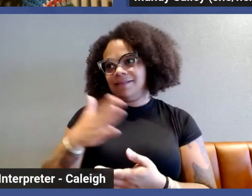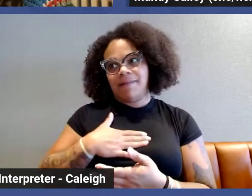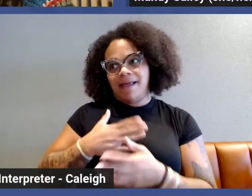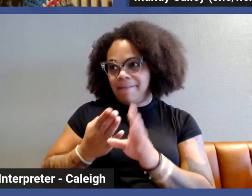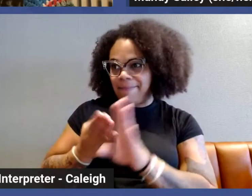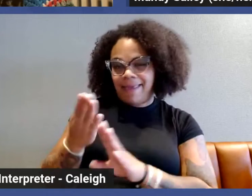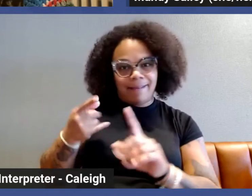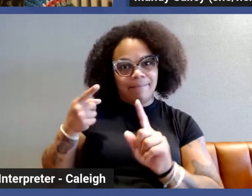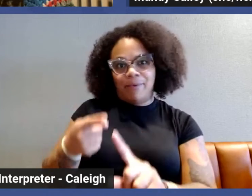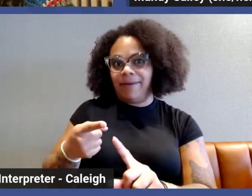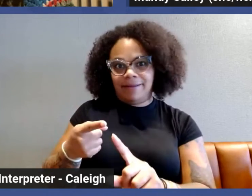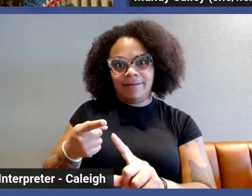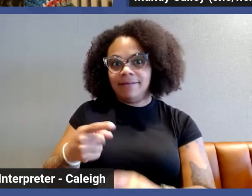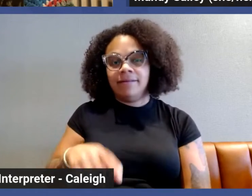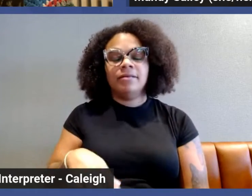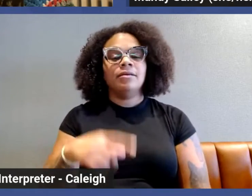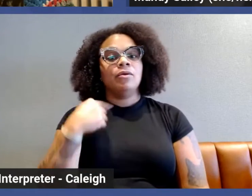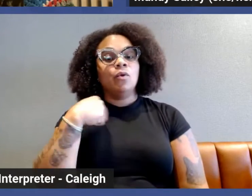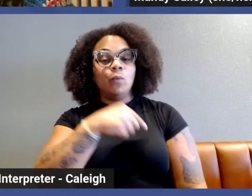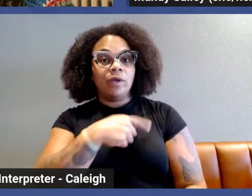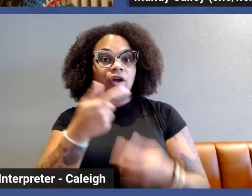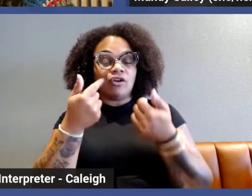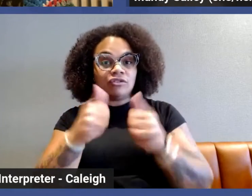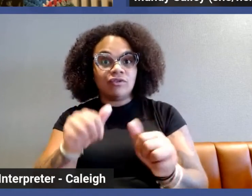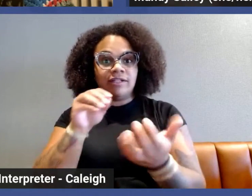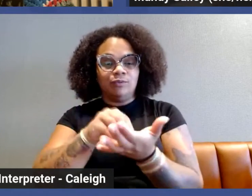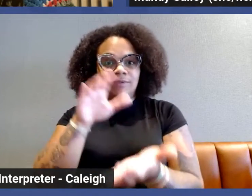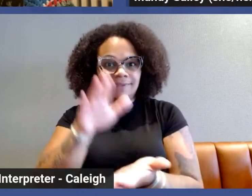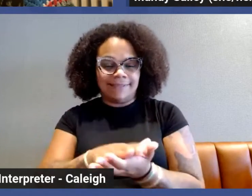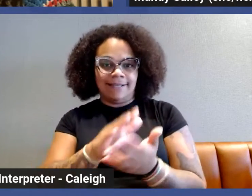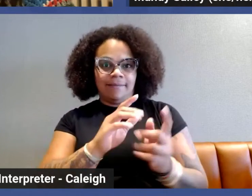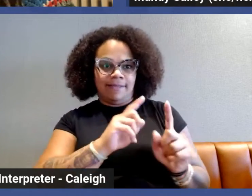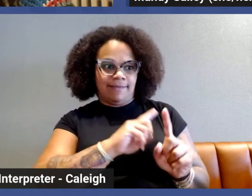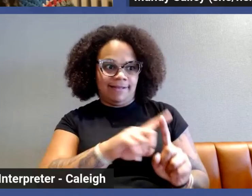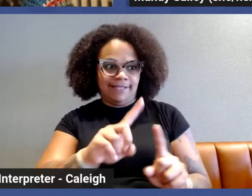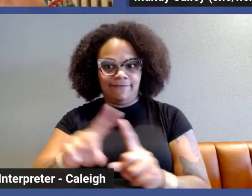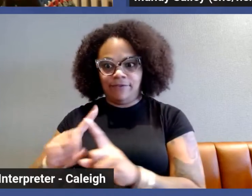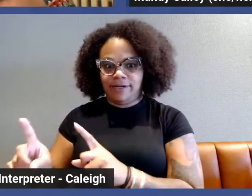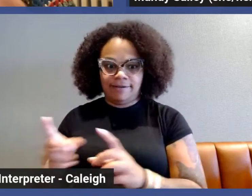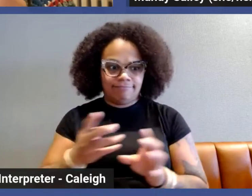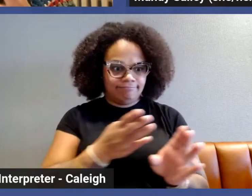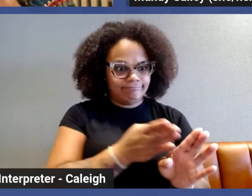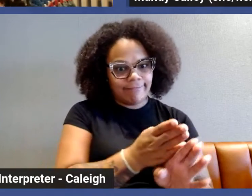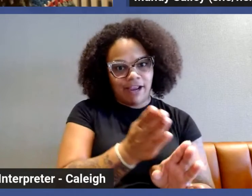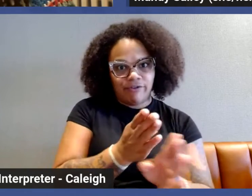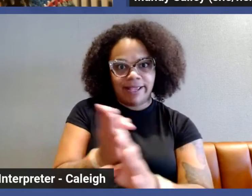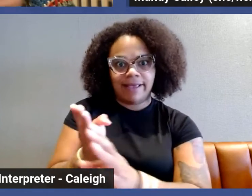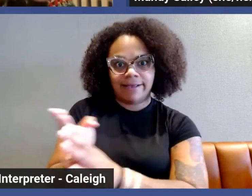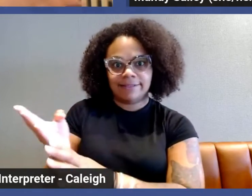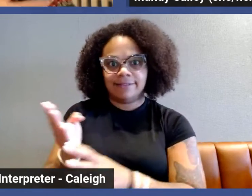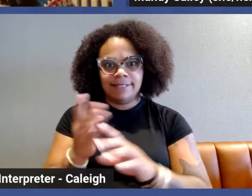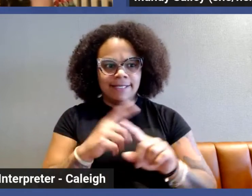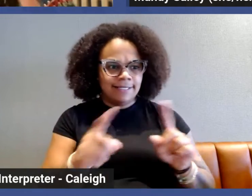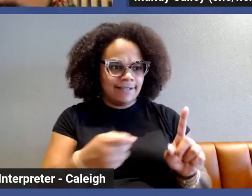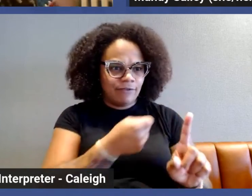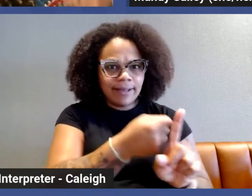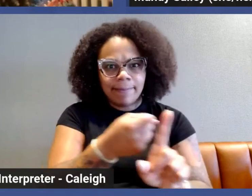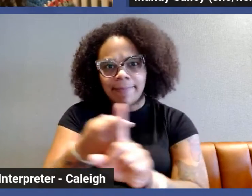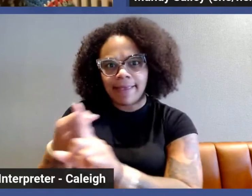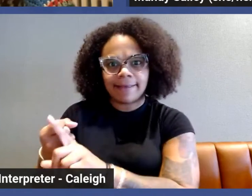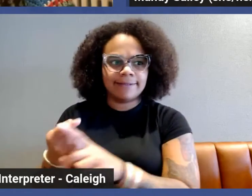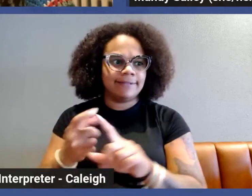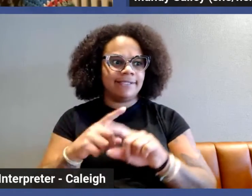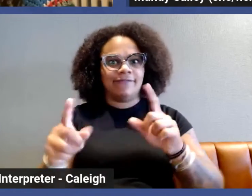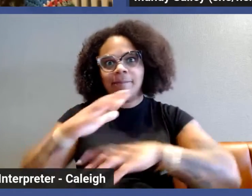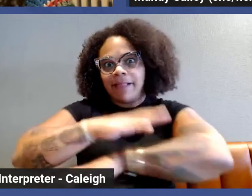that we're trying to document these different areas and impacts on different platforms at